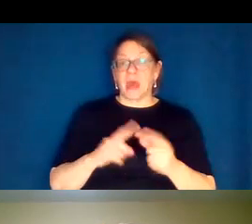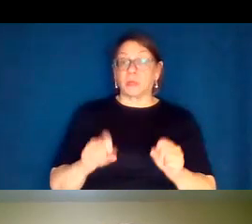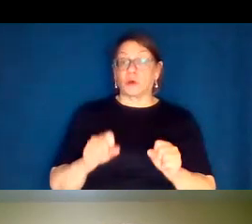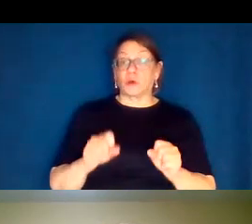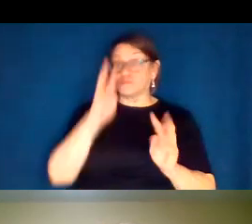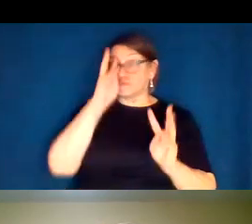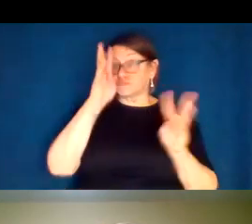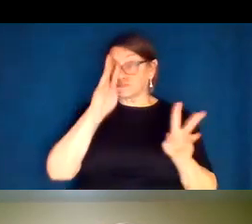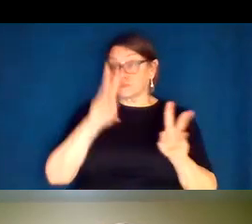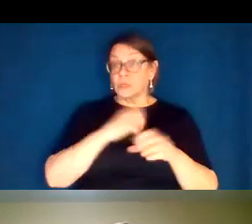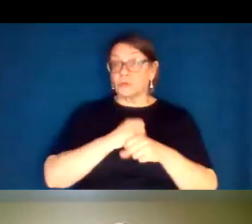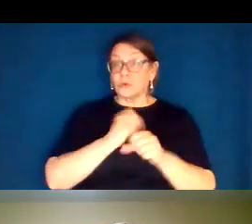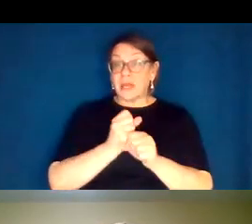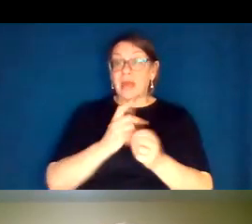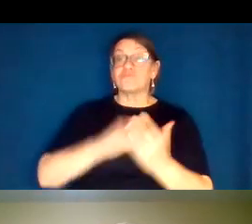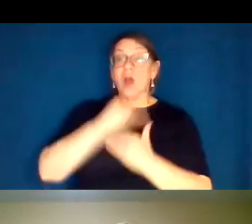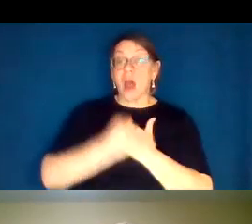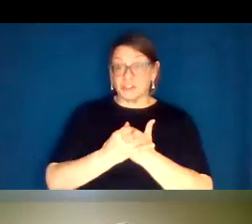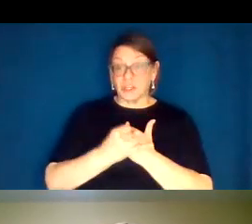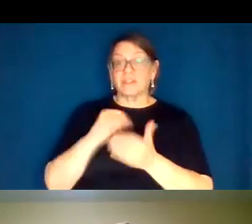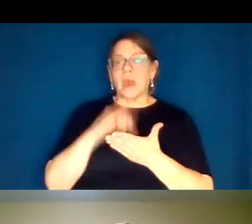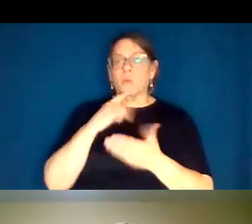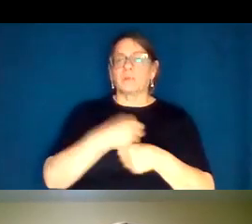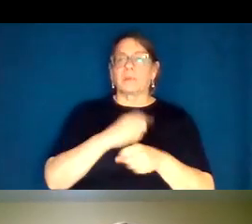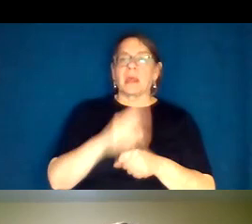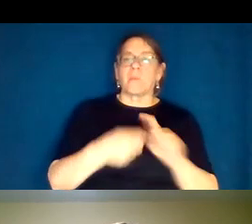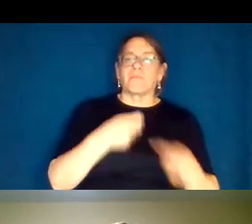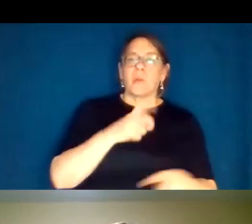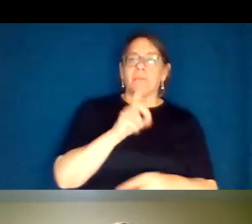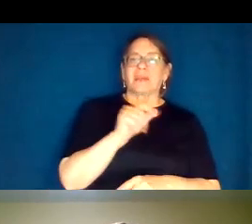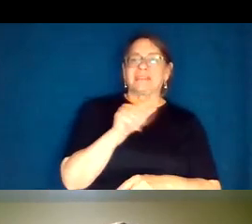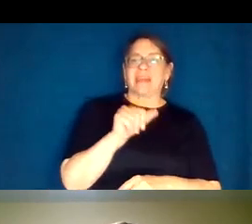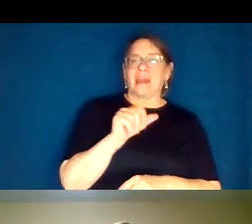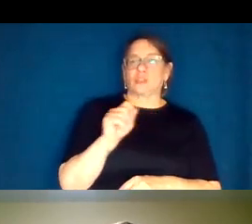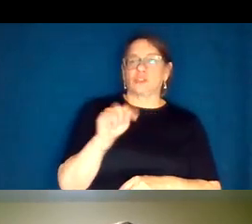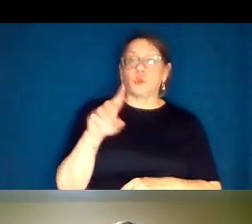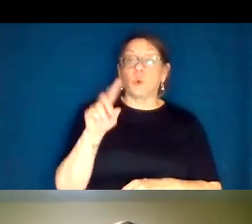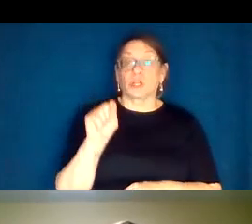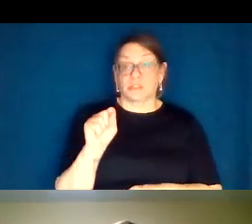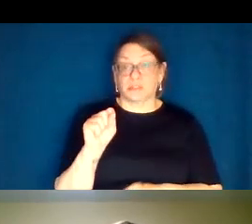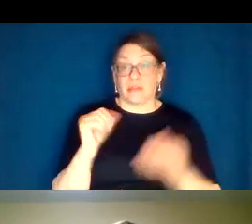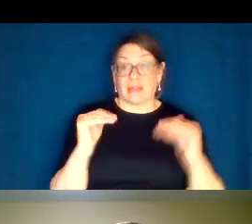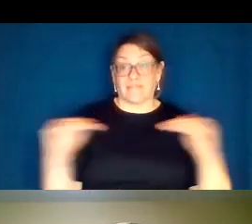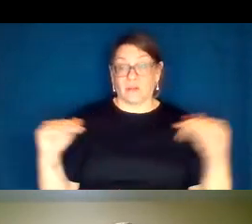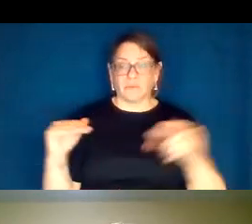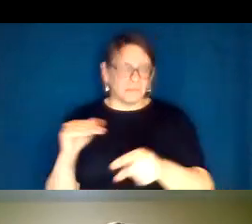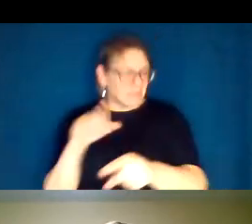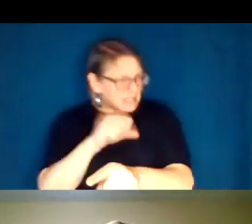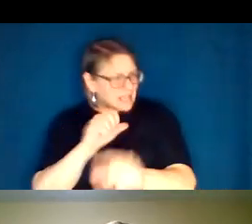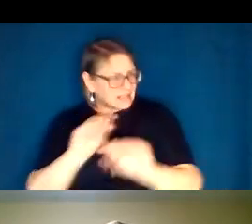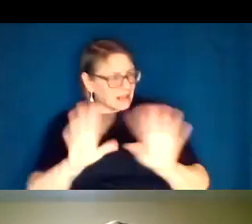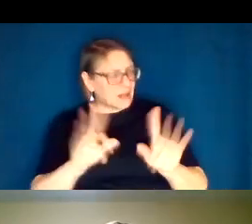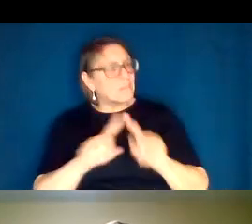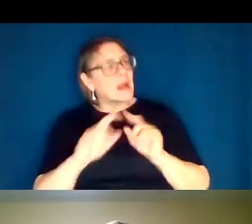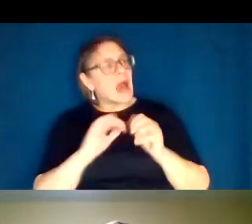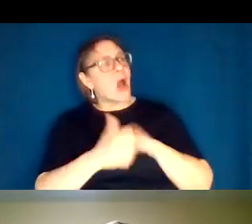be governed by the data stewards, if that's clear. Yes, it is. Okay. How long does that, and